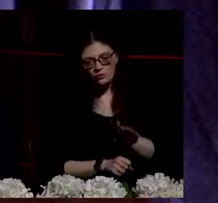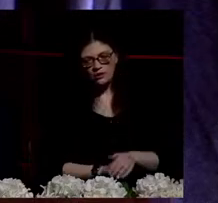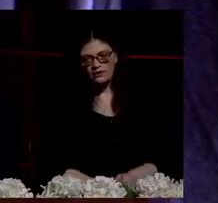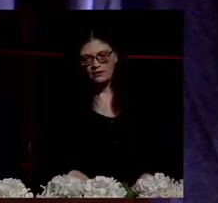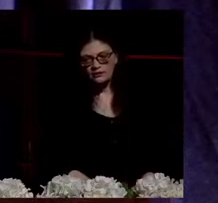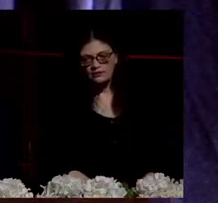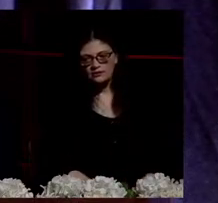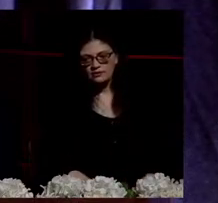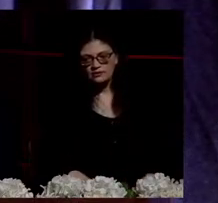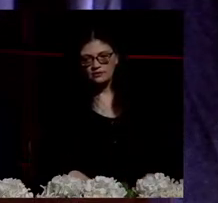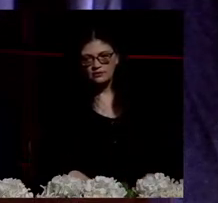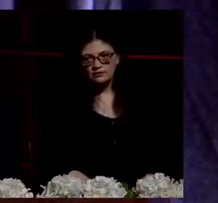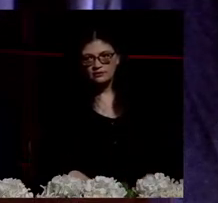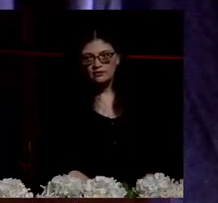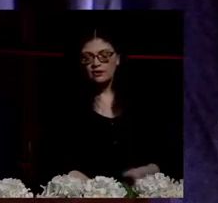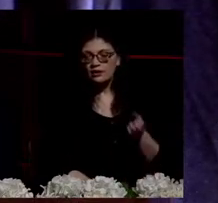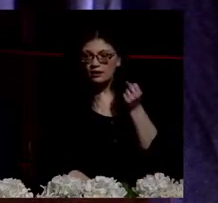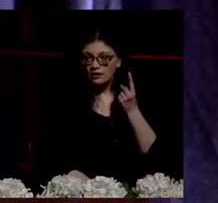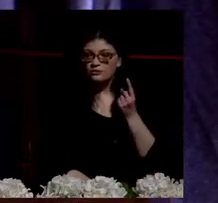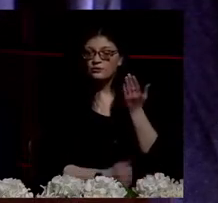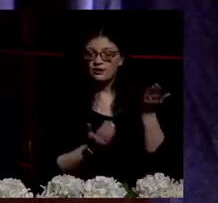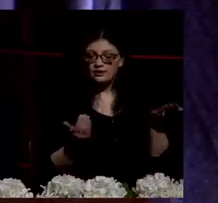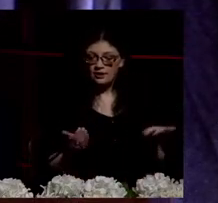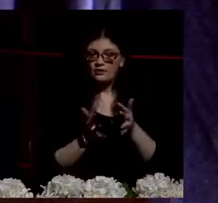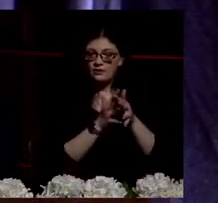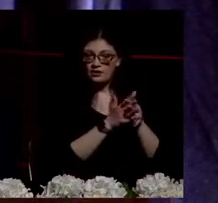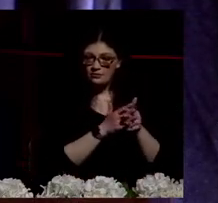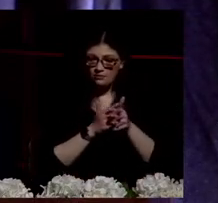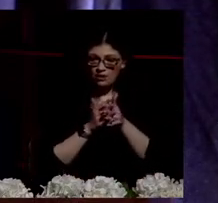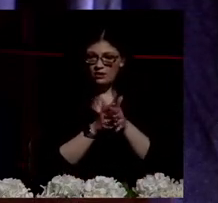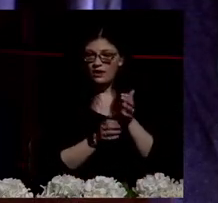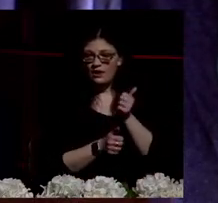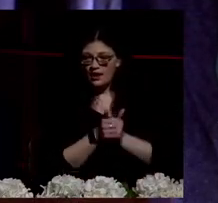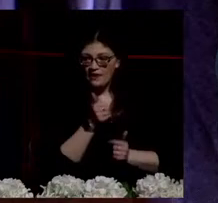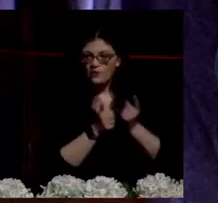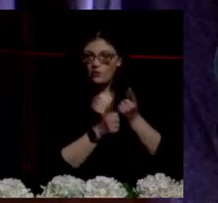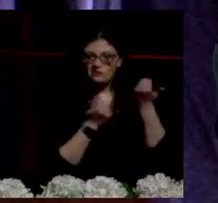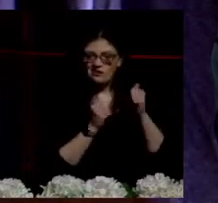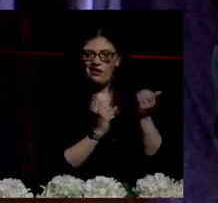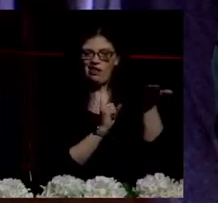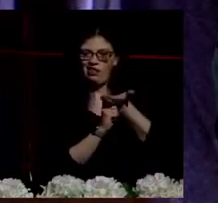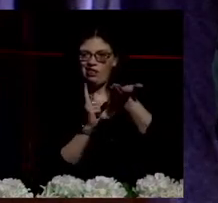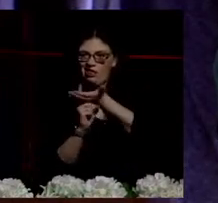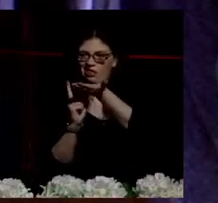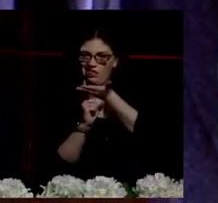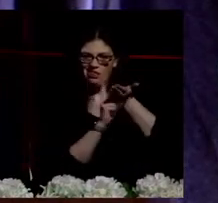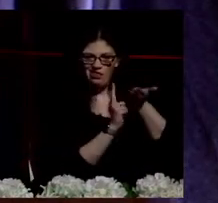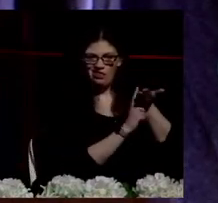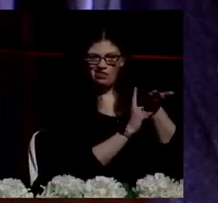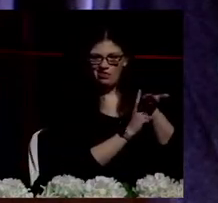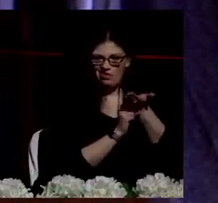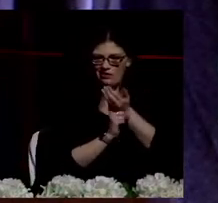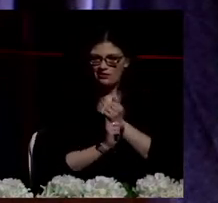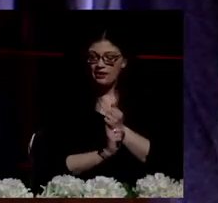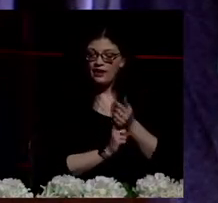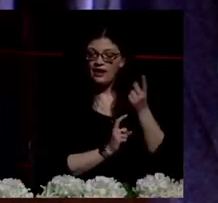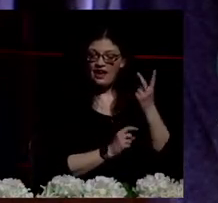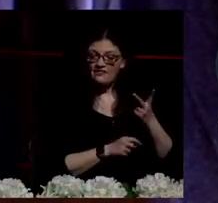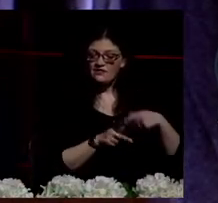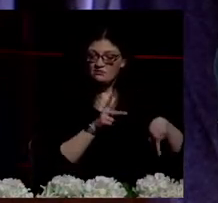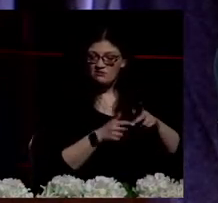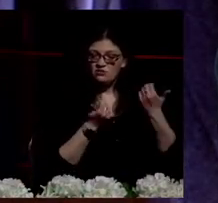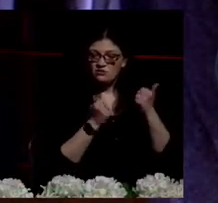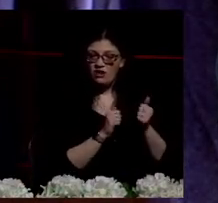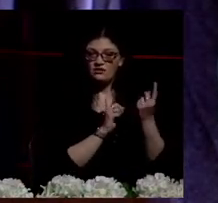Understand that in America, everything you encounter is trying to sell you something, and that half the people you meet are trying to sell